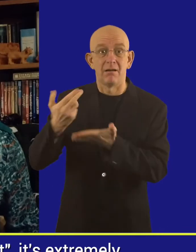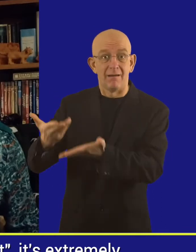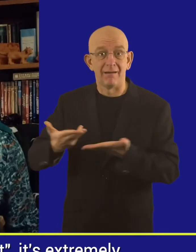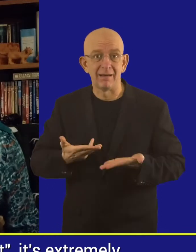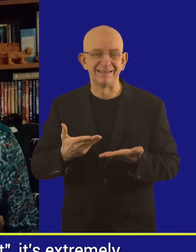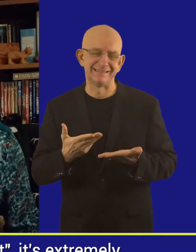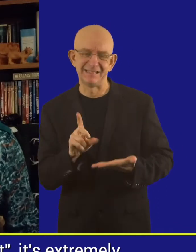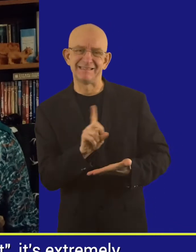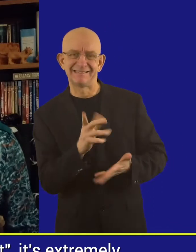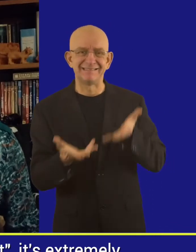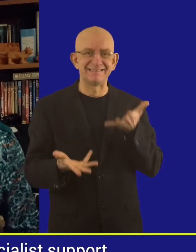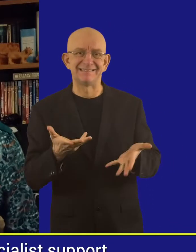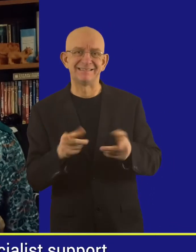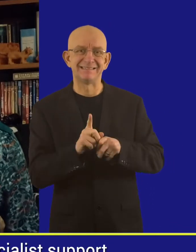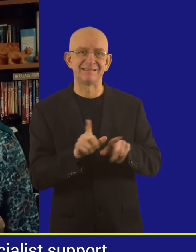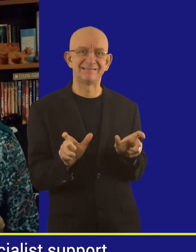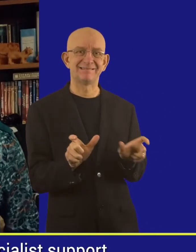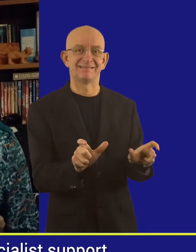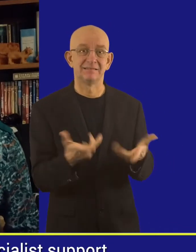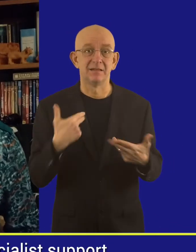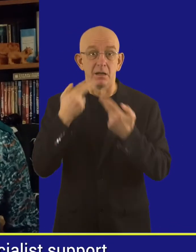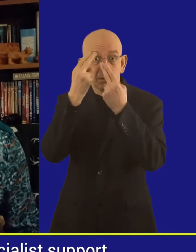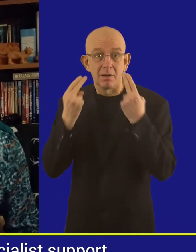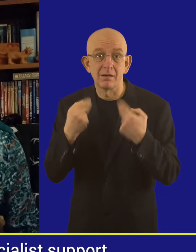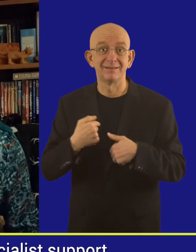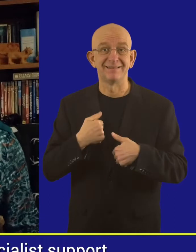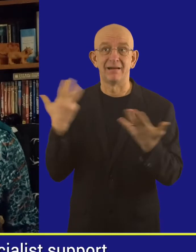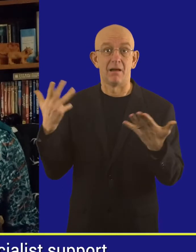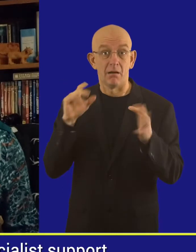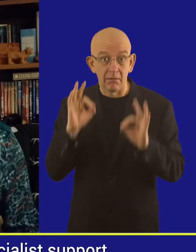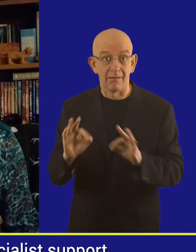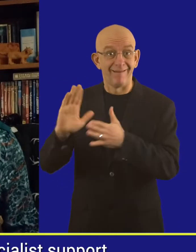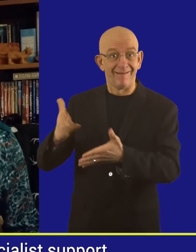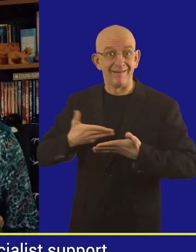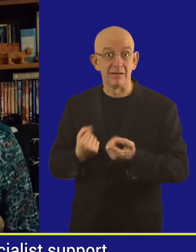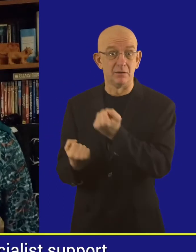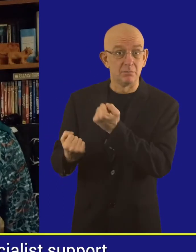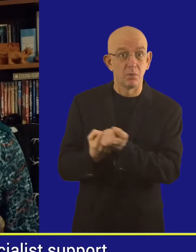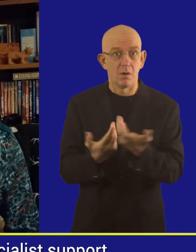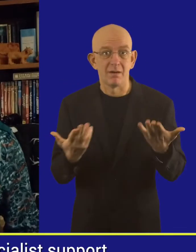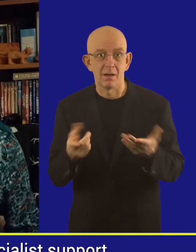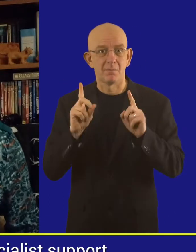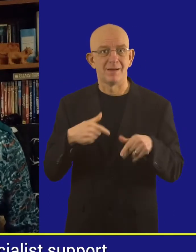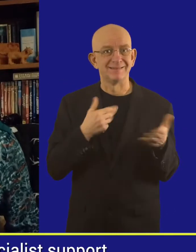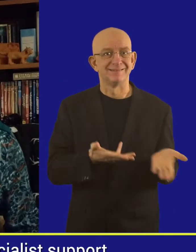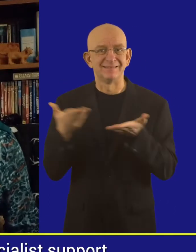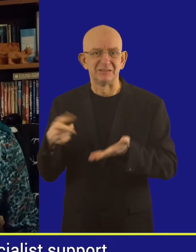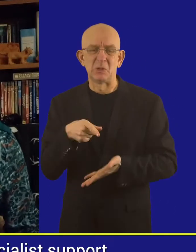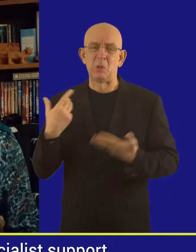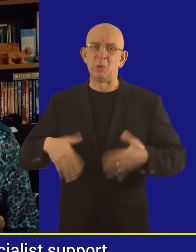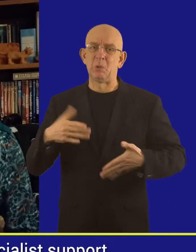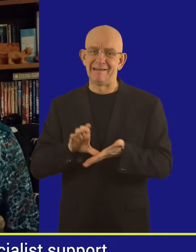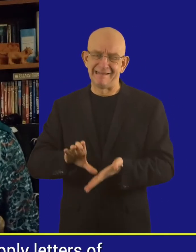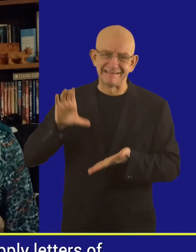to stay in the country. As a blind student, getting the specialist support I was entitled to at school was deemed one